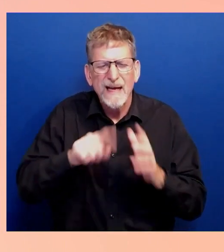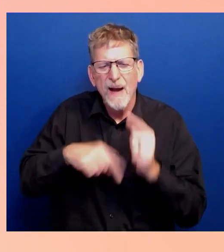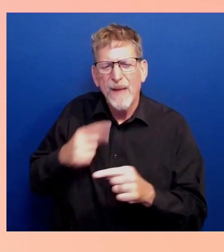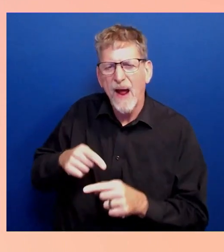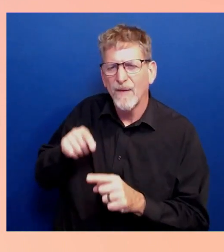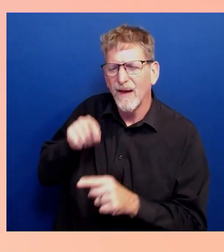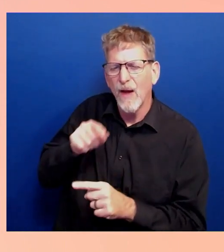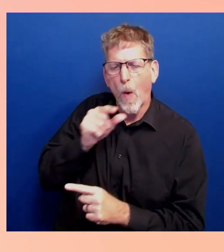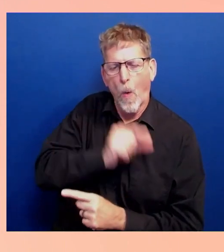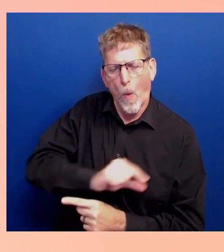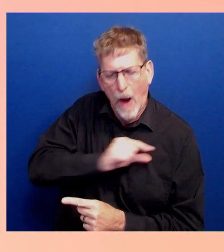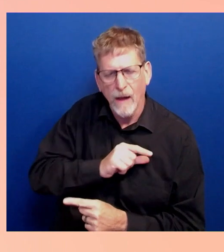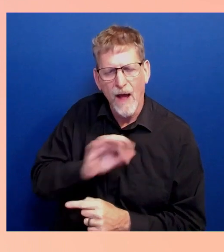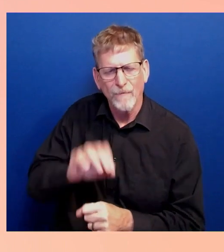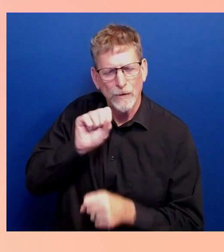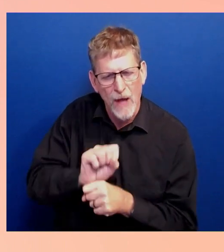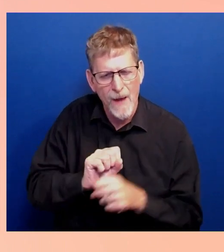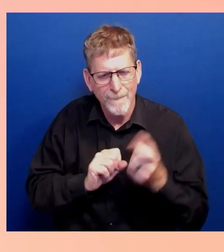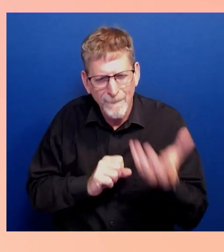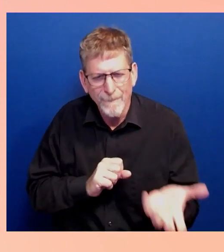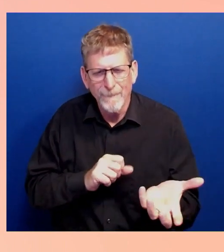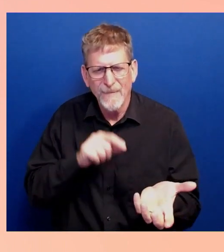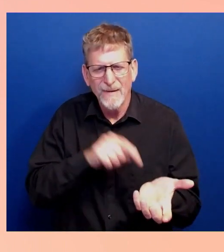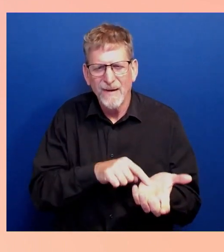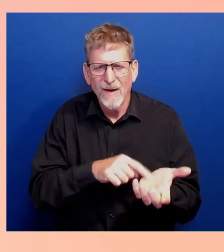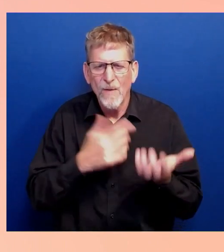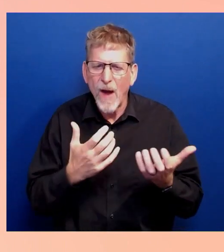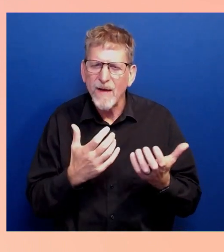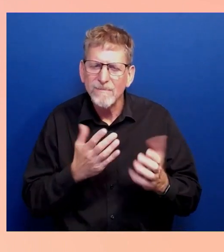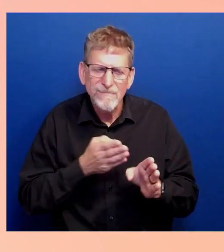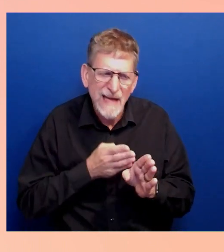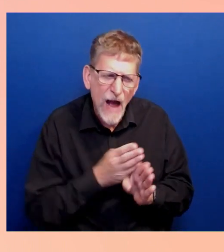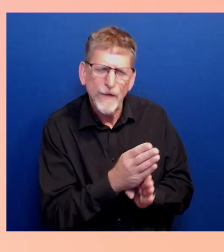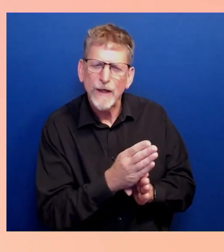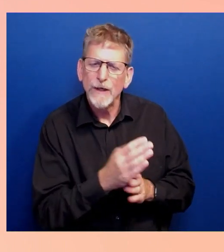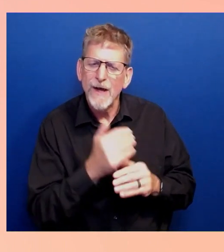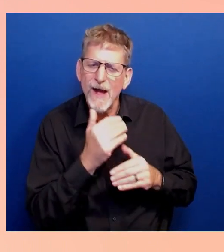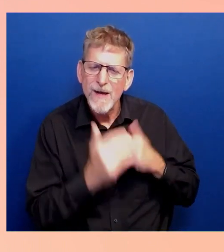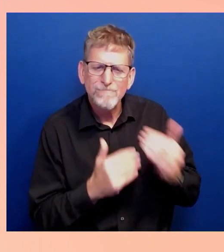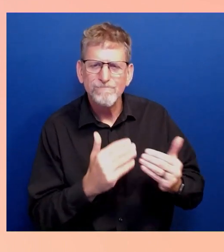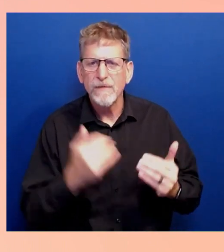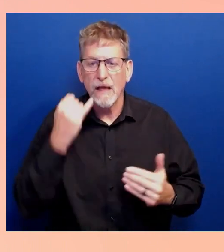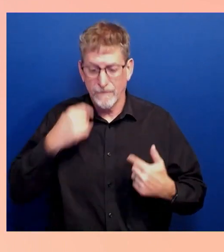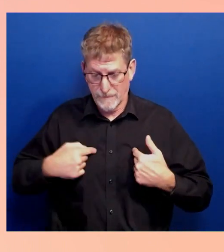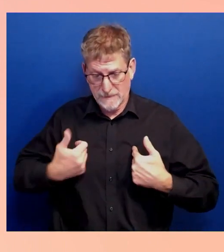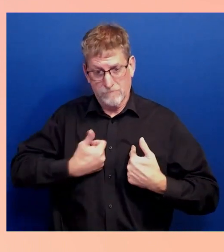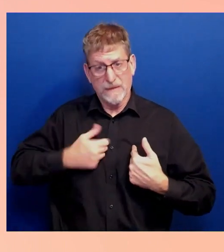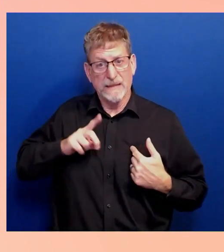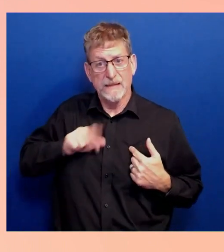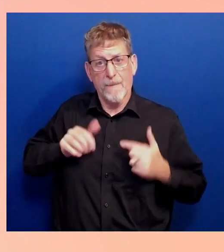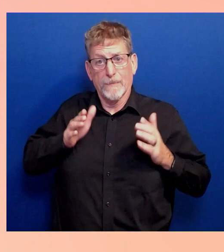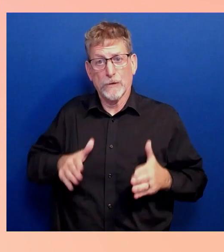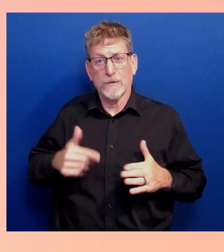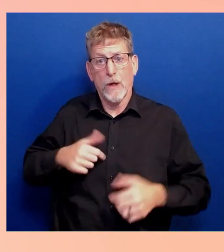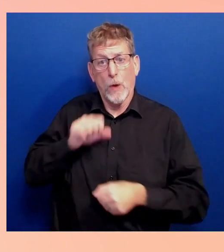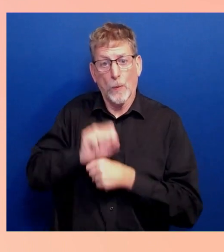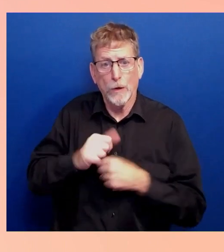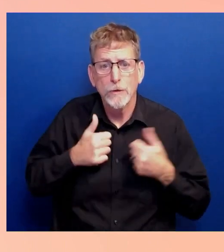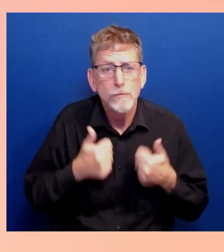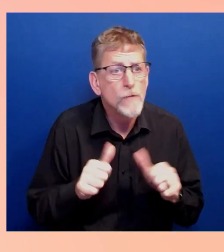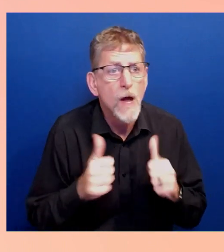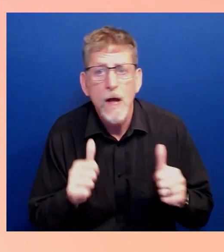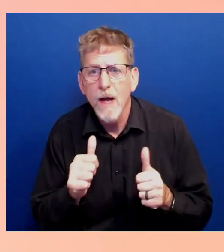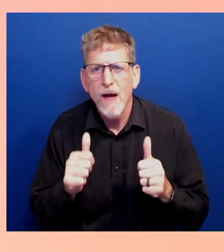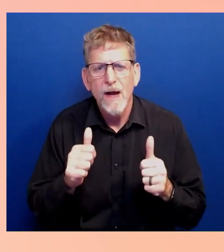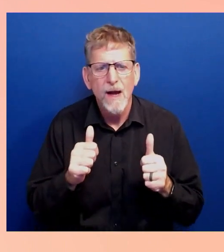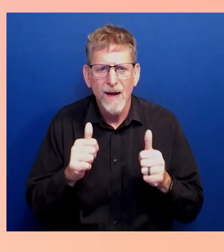career. So if I'm a disabled person trying to get a job, knowing that even getting some of the lowest paying